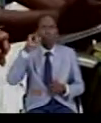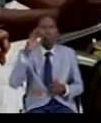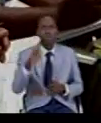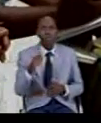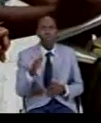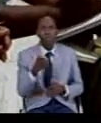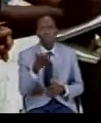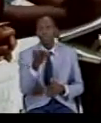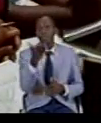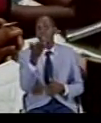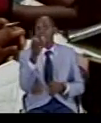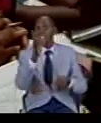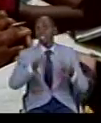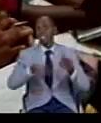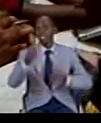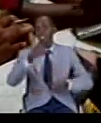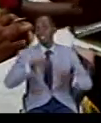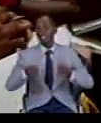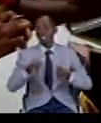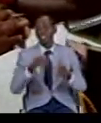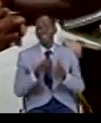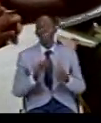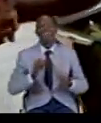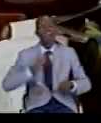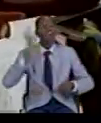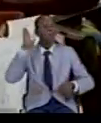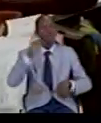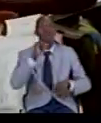Ah, look at you. I'll not say like me.